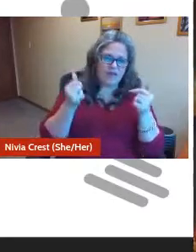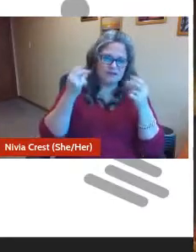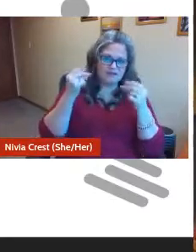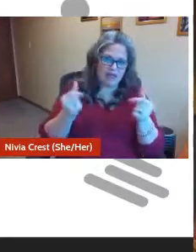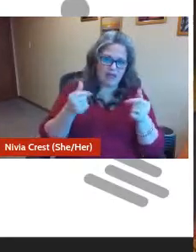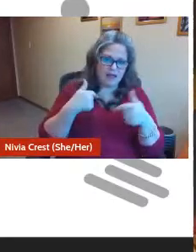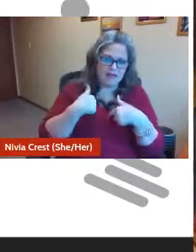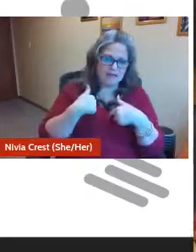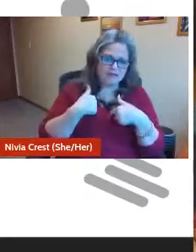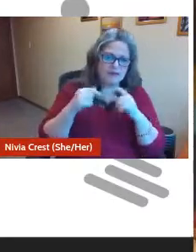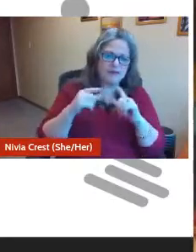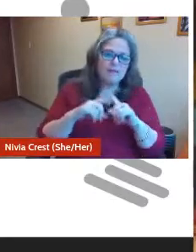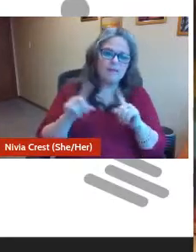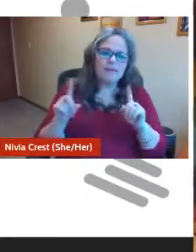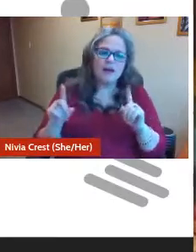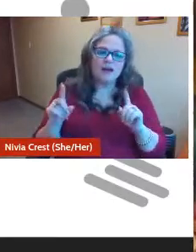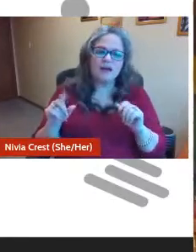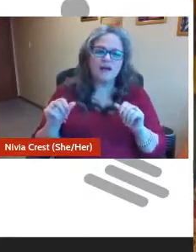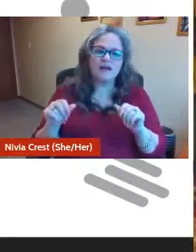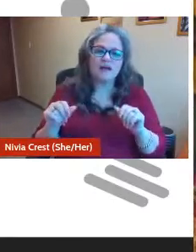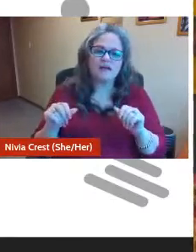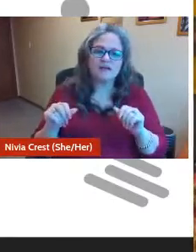I'm not that fast. But,